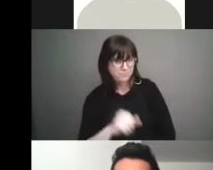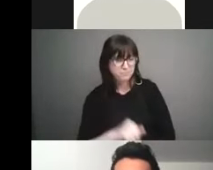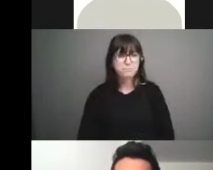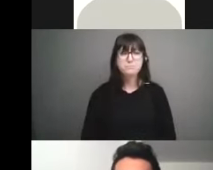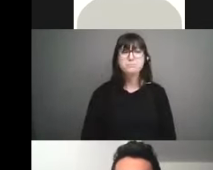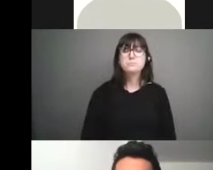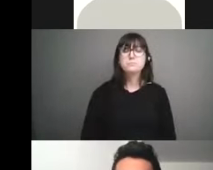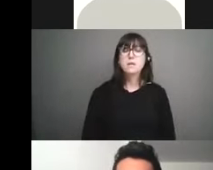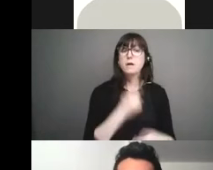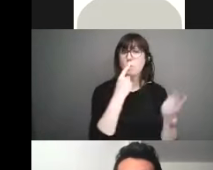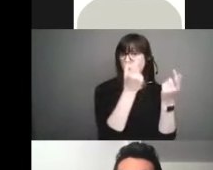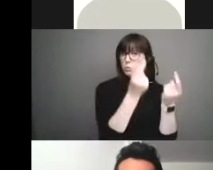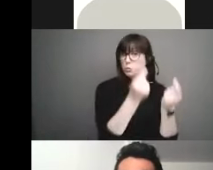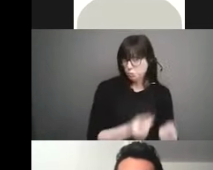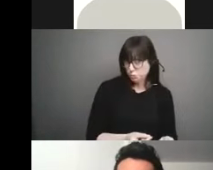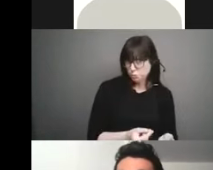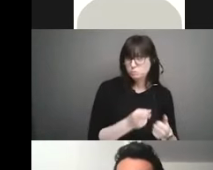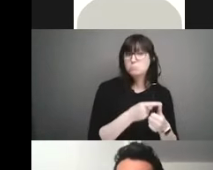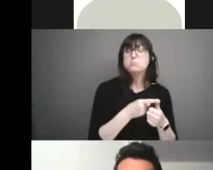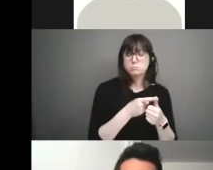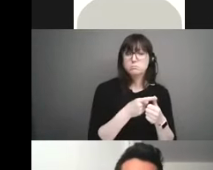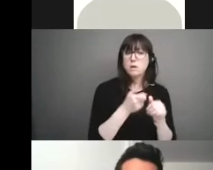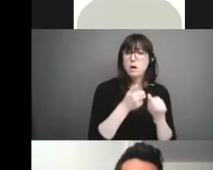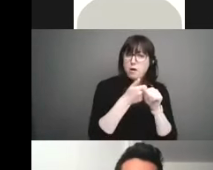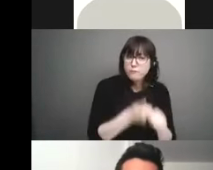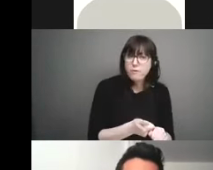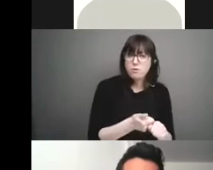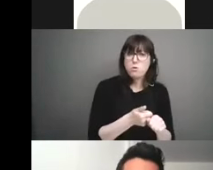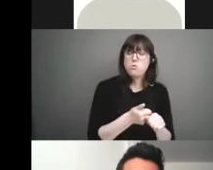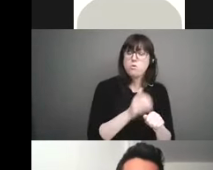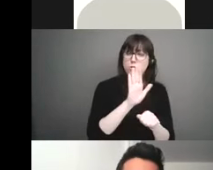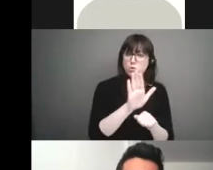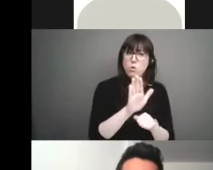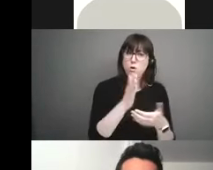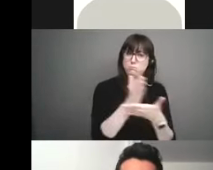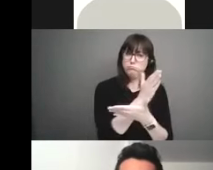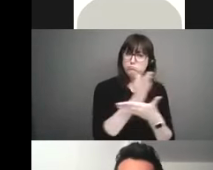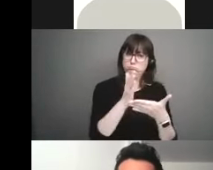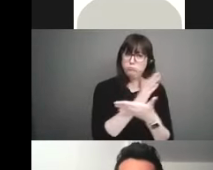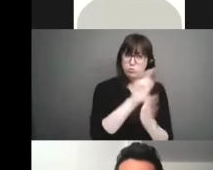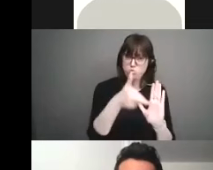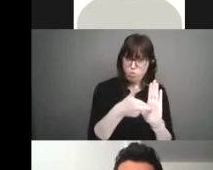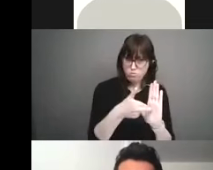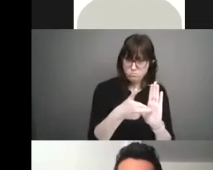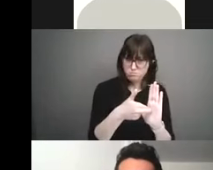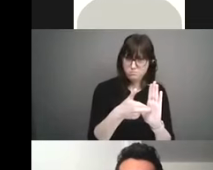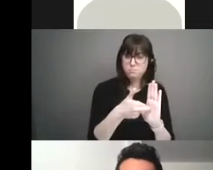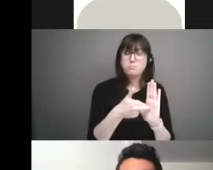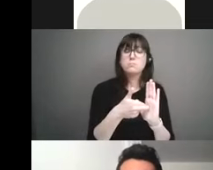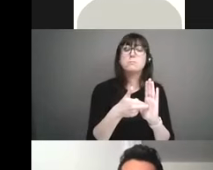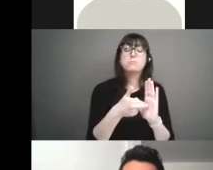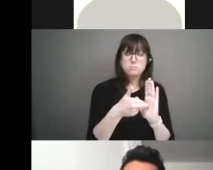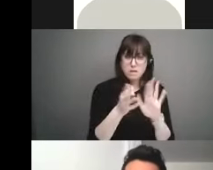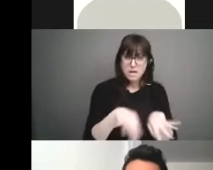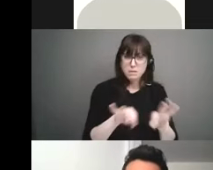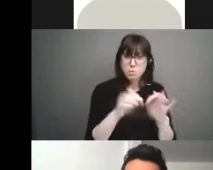on the PowerPoint slide there is to stay within the scope of the authority granted. And for that, the first thing that an attorney should do is